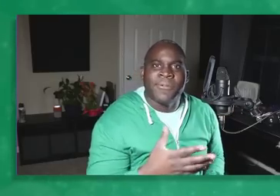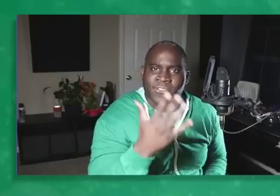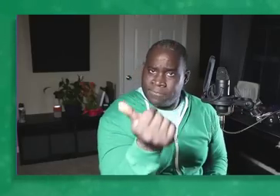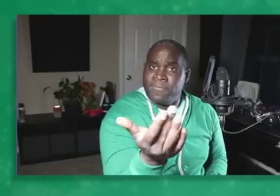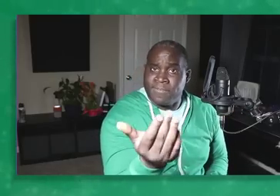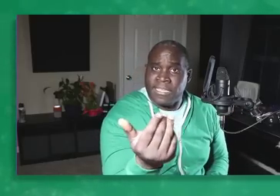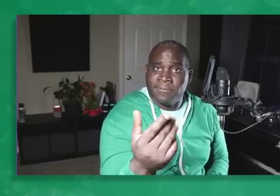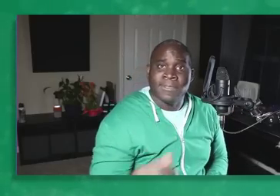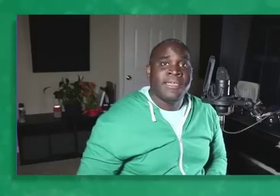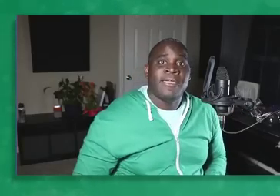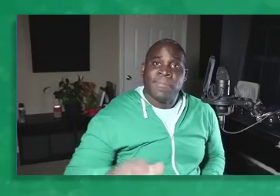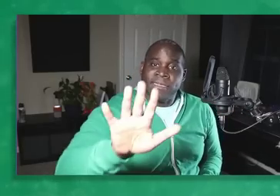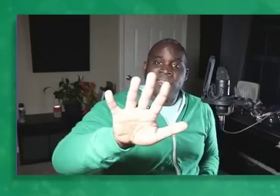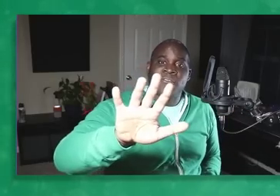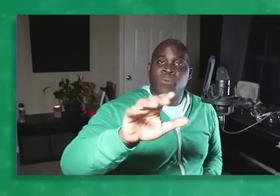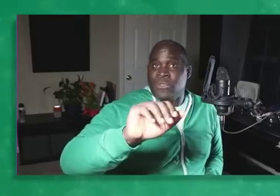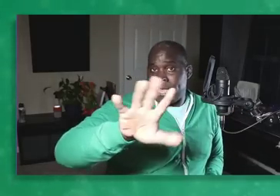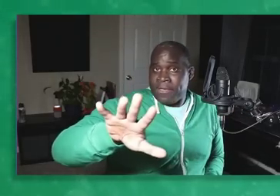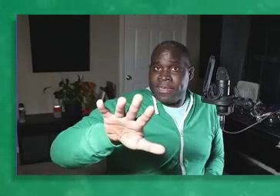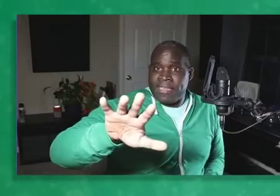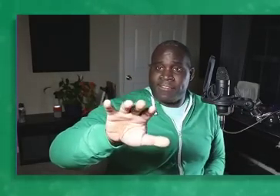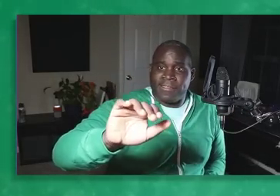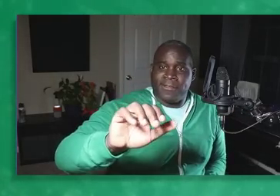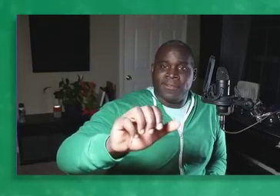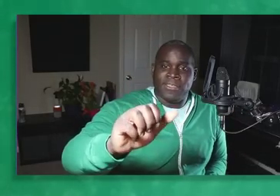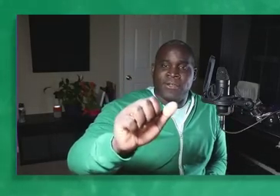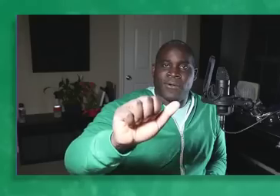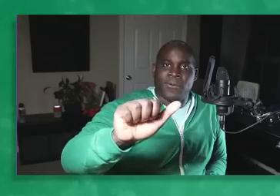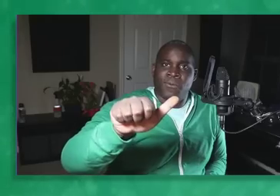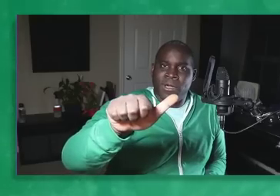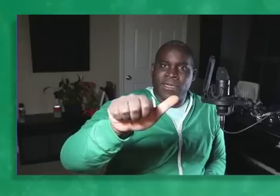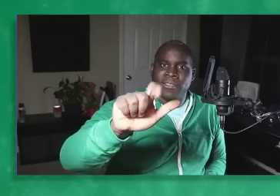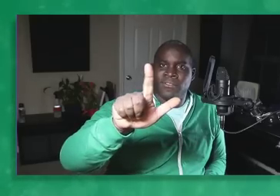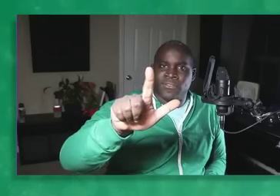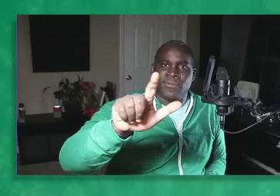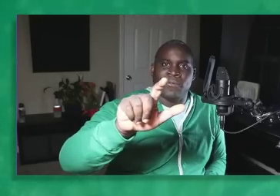how old is that person? 15. Because when you count in ASL, you go